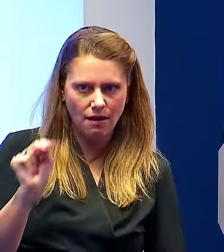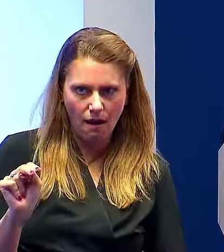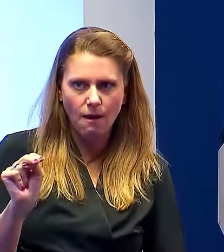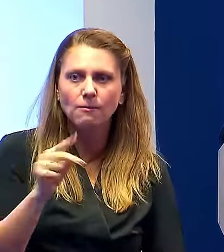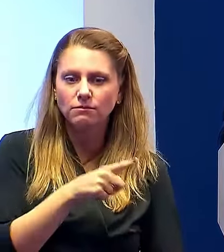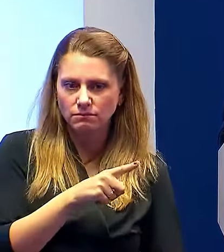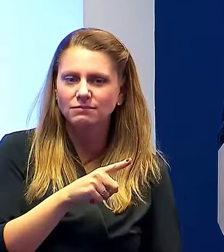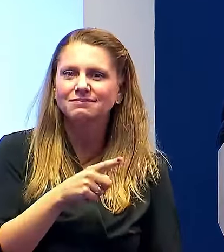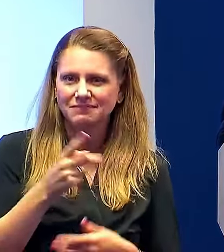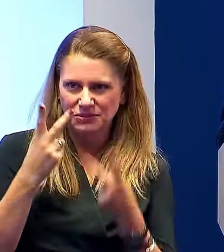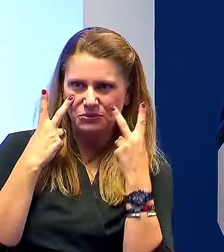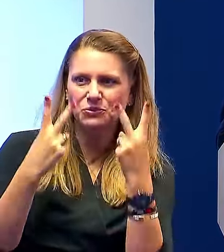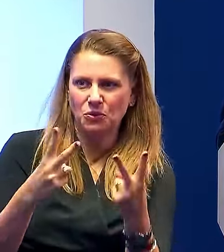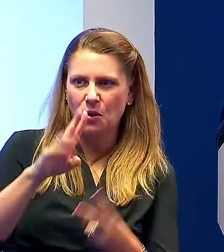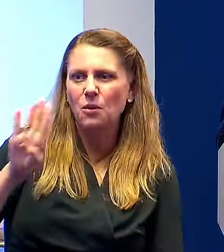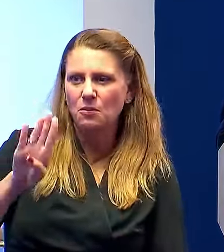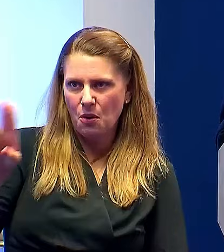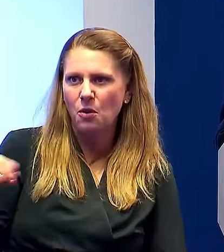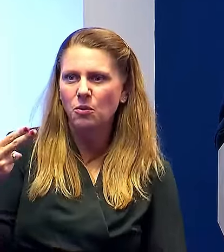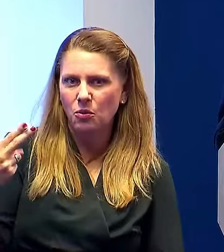he entertained the troops there.